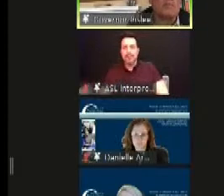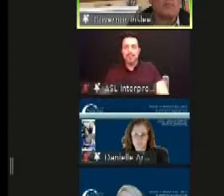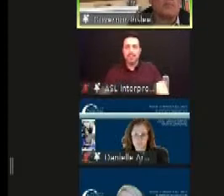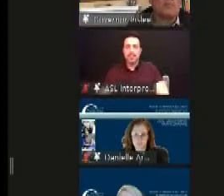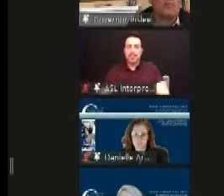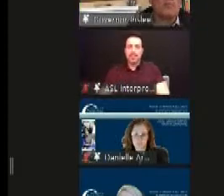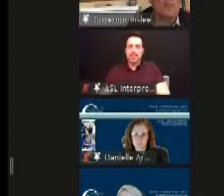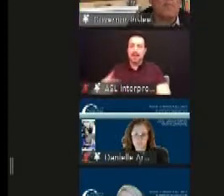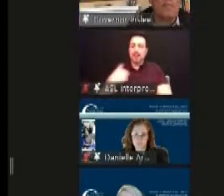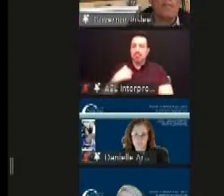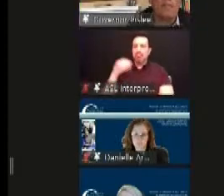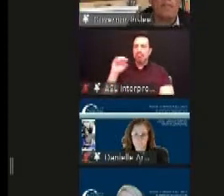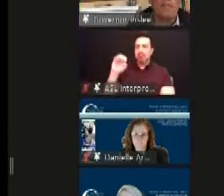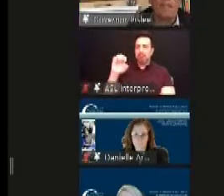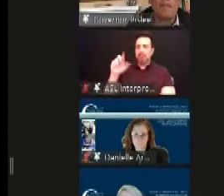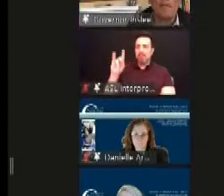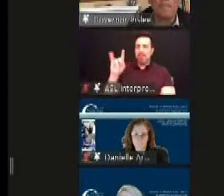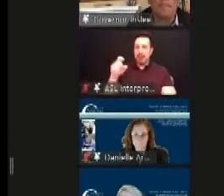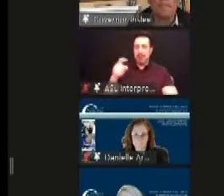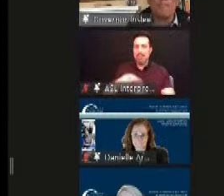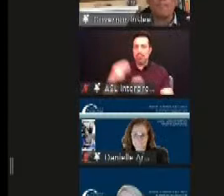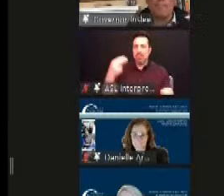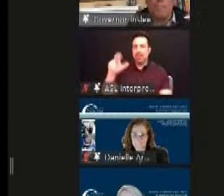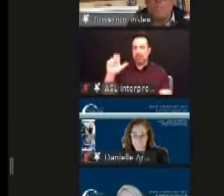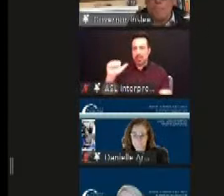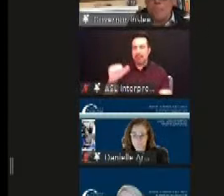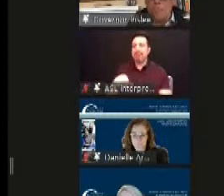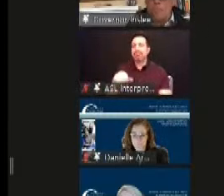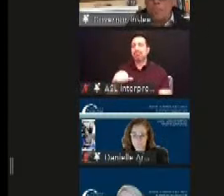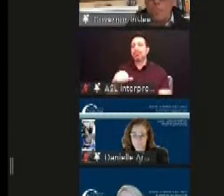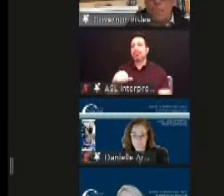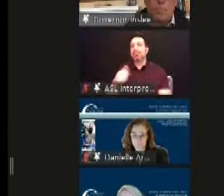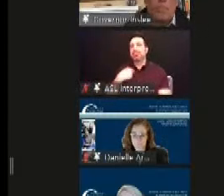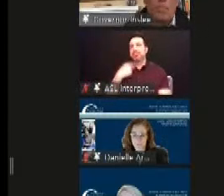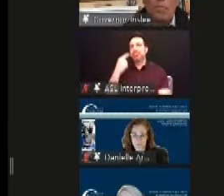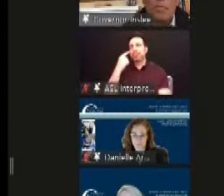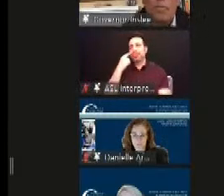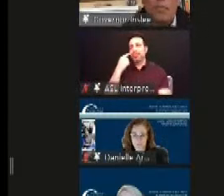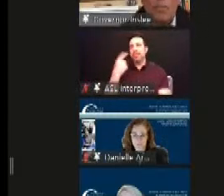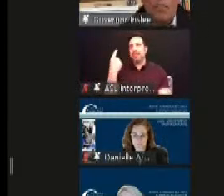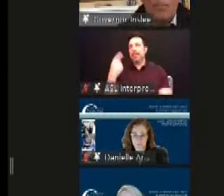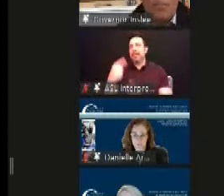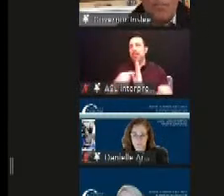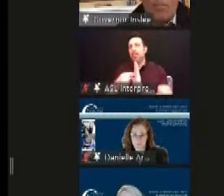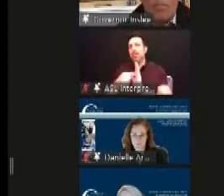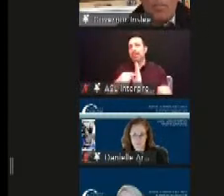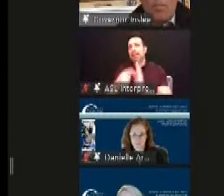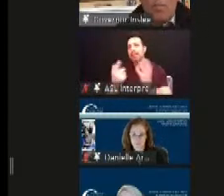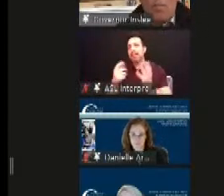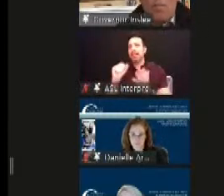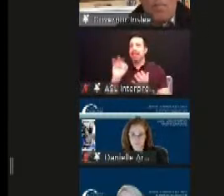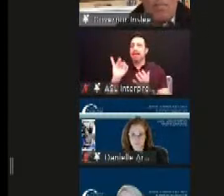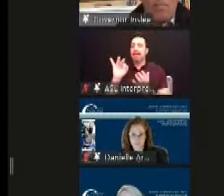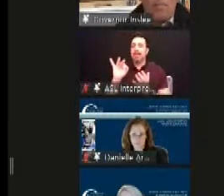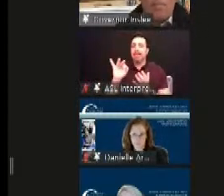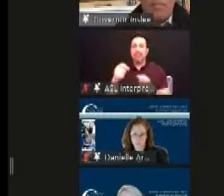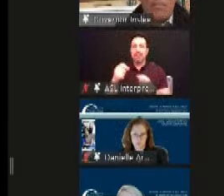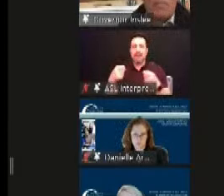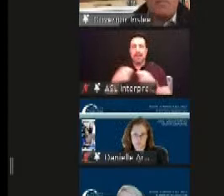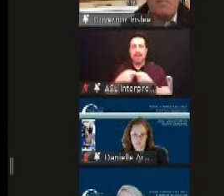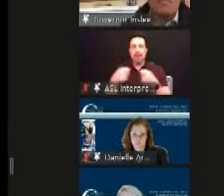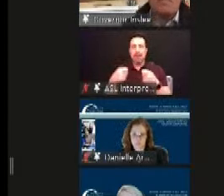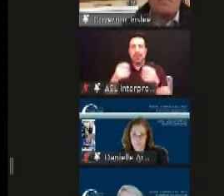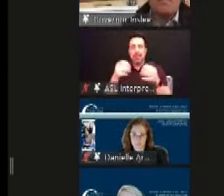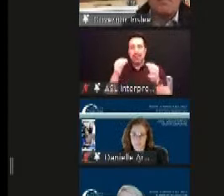This is Lee from the Healthcare Authority. So I think one example might be, so if the electronic